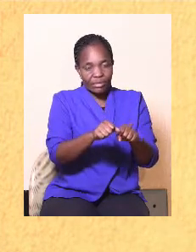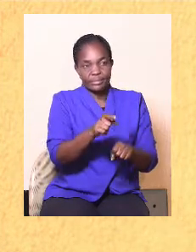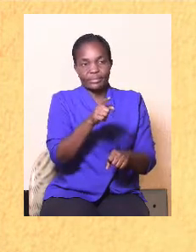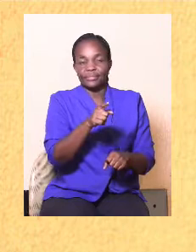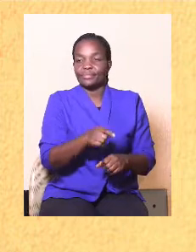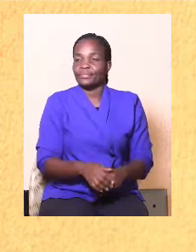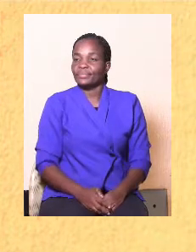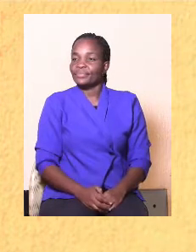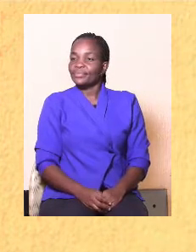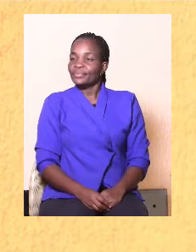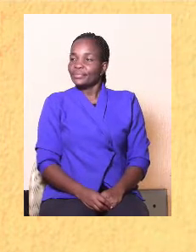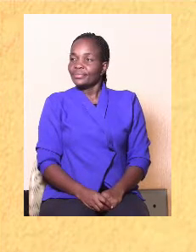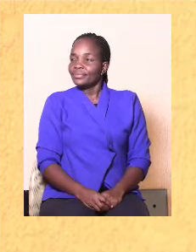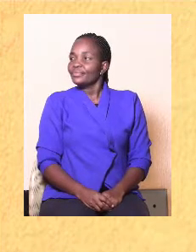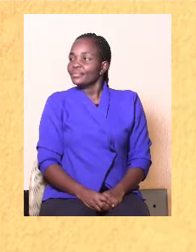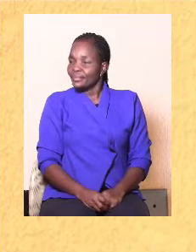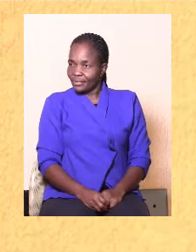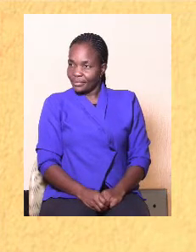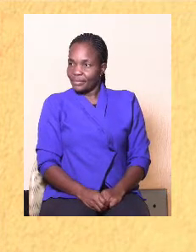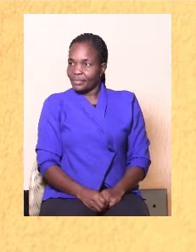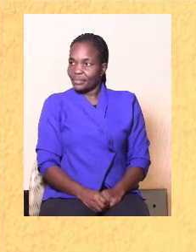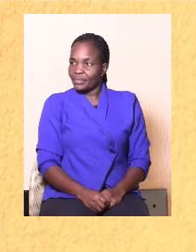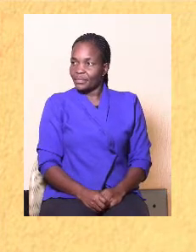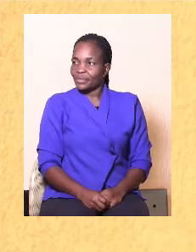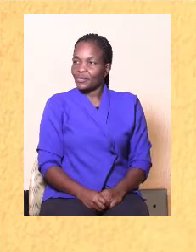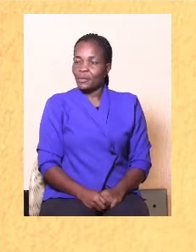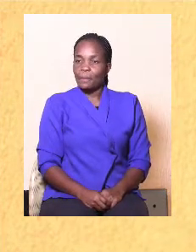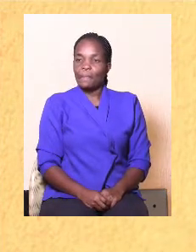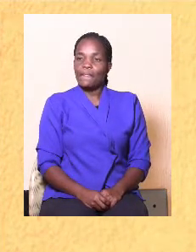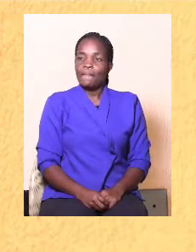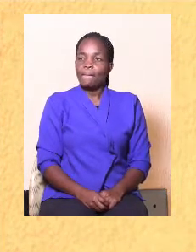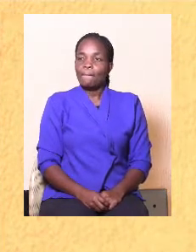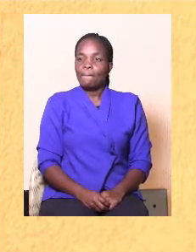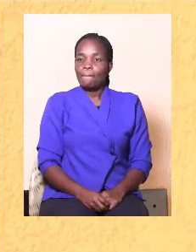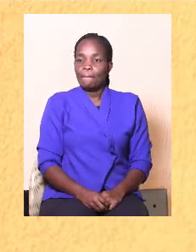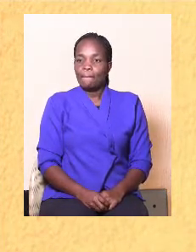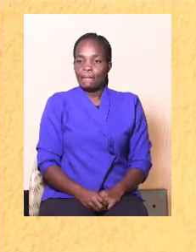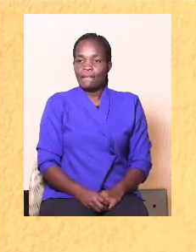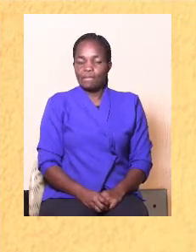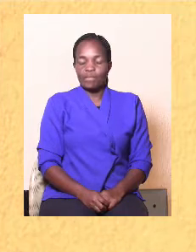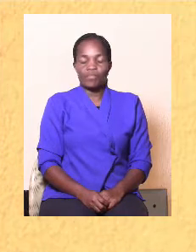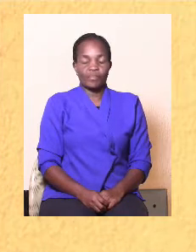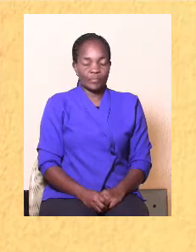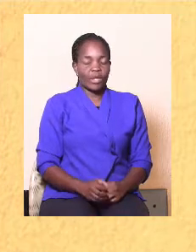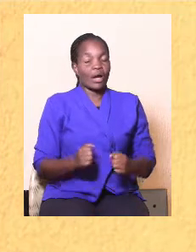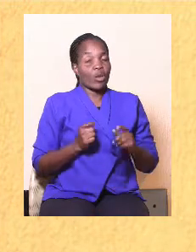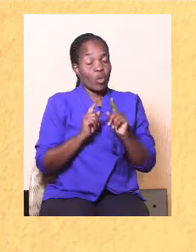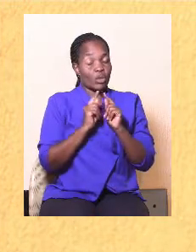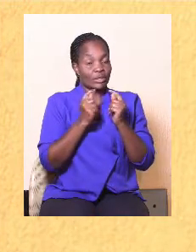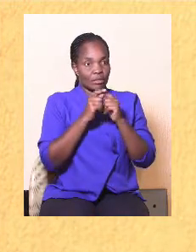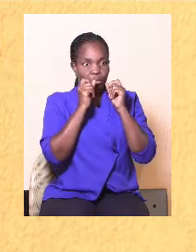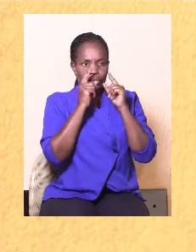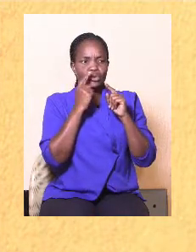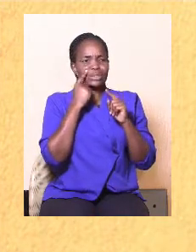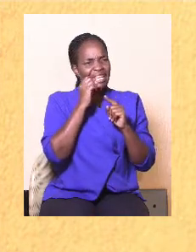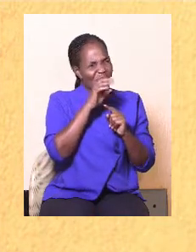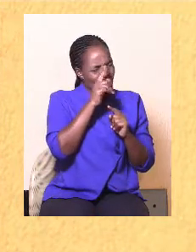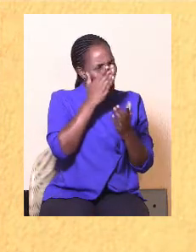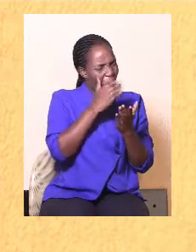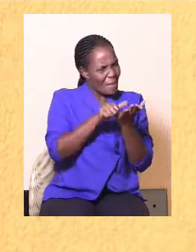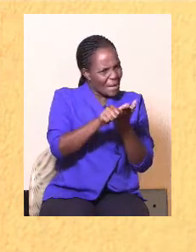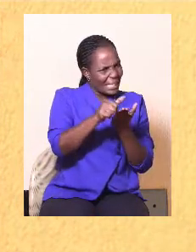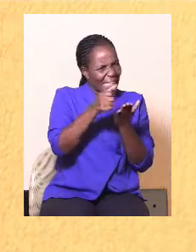currently, then by claiming this income, you are inviting us to look into your tax affairs. So we are collecting